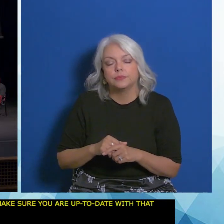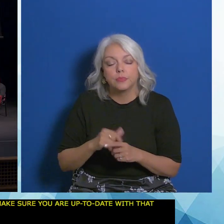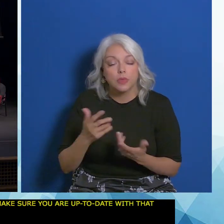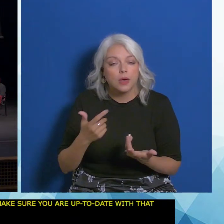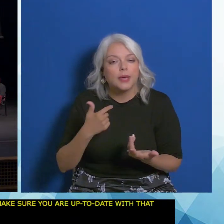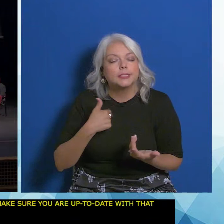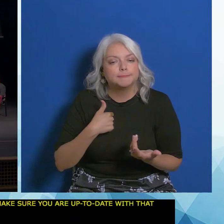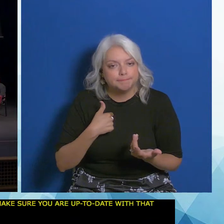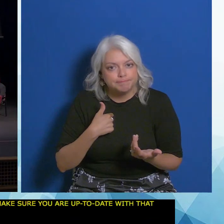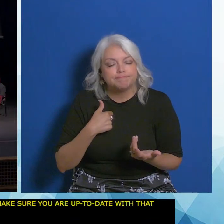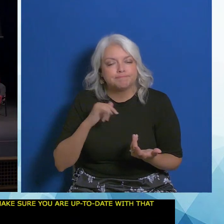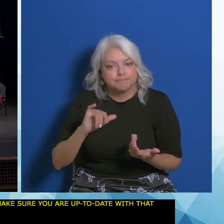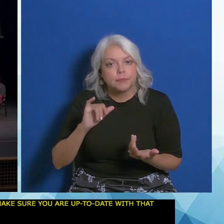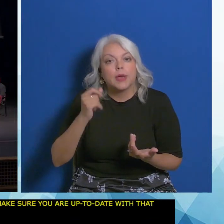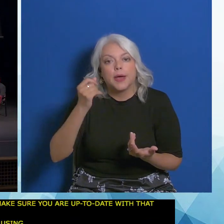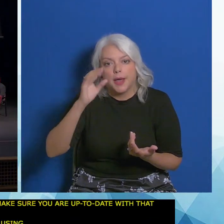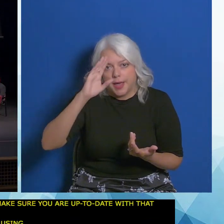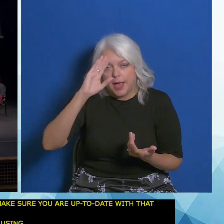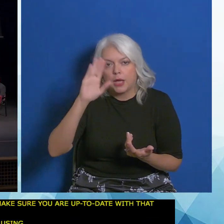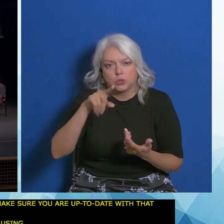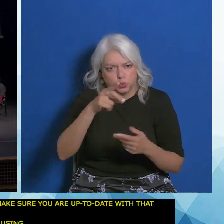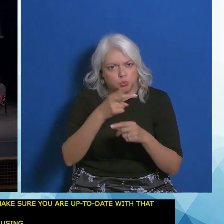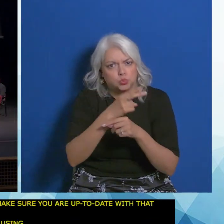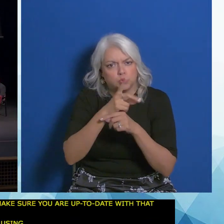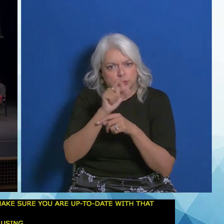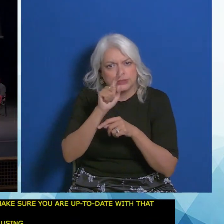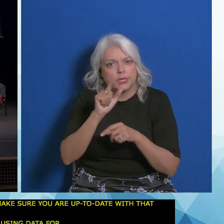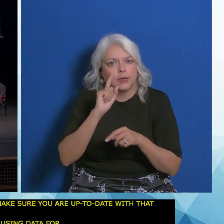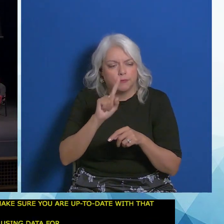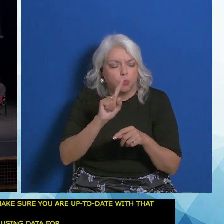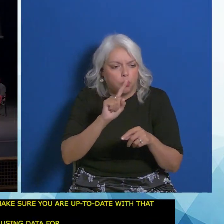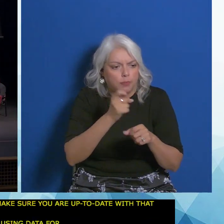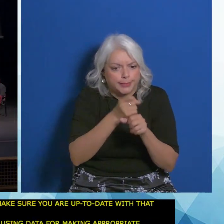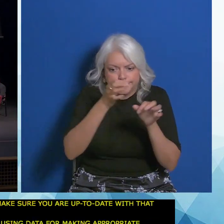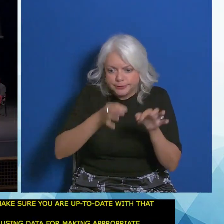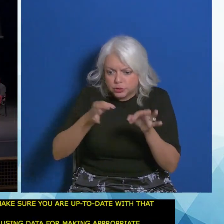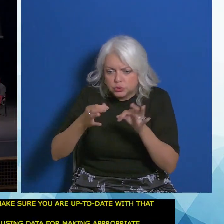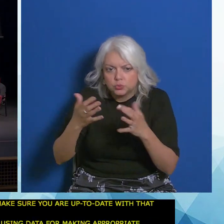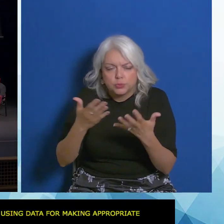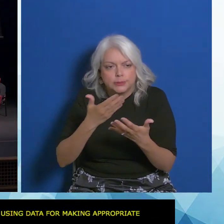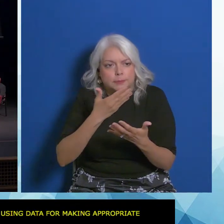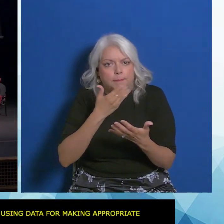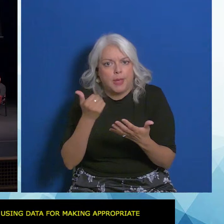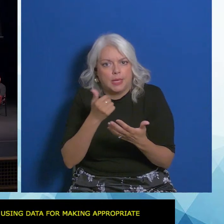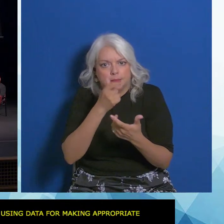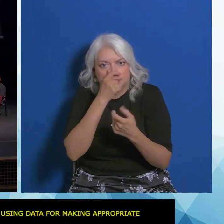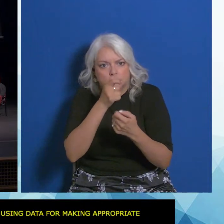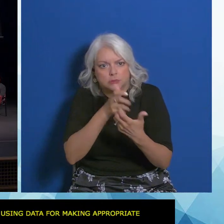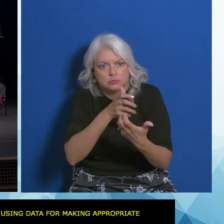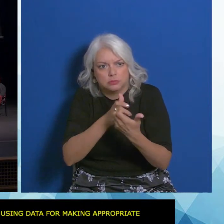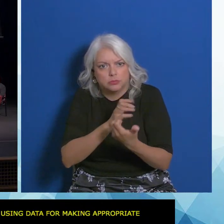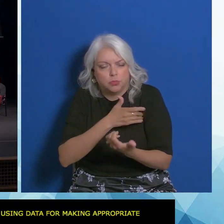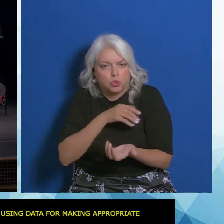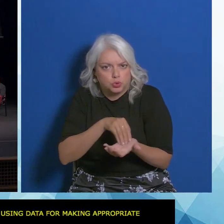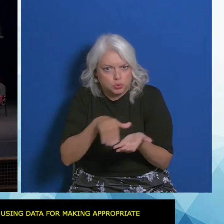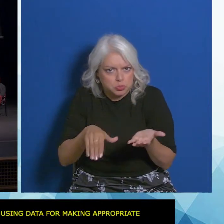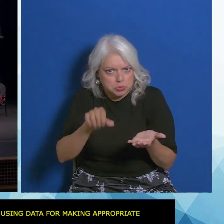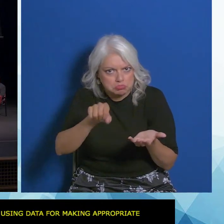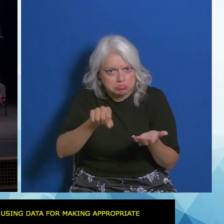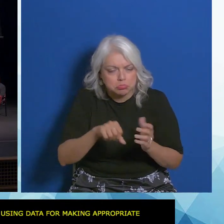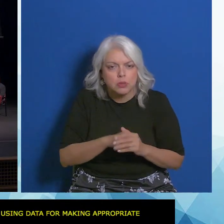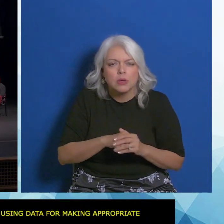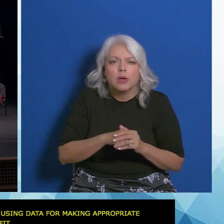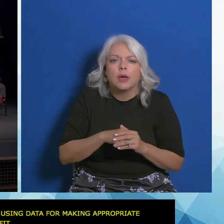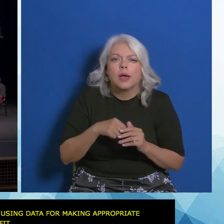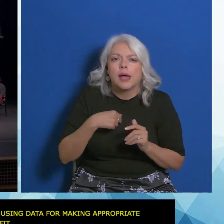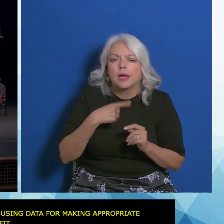I understand using data for making appropriate decisions regarding what is in the best interest and benefit to our students. I do